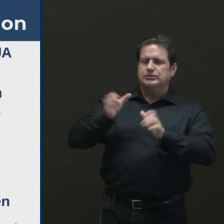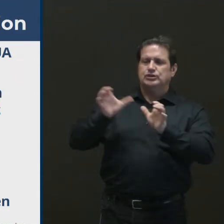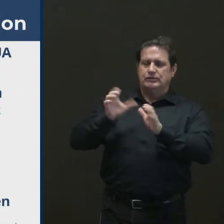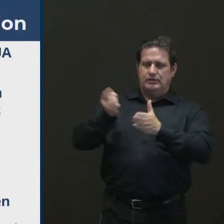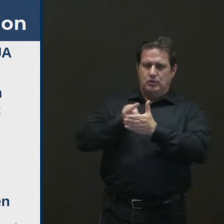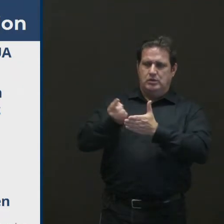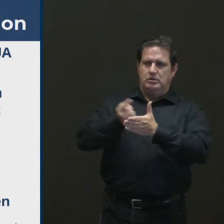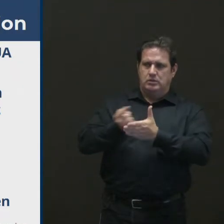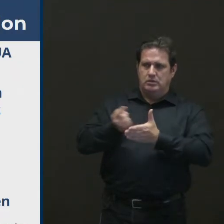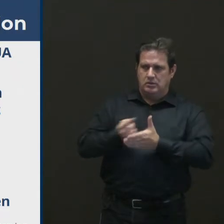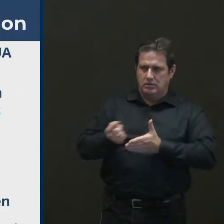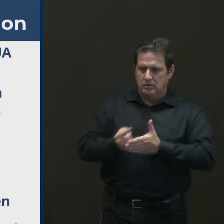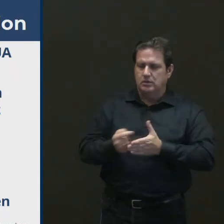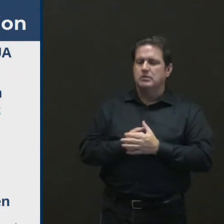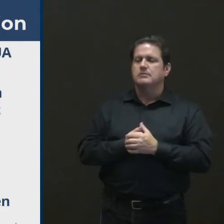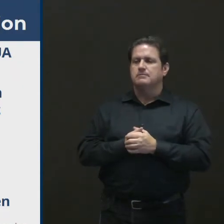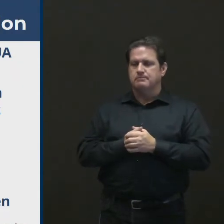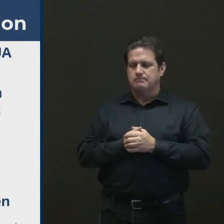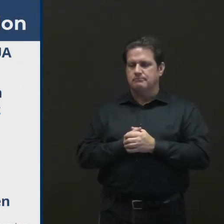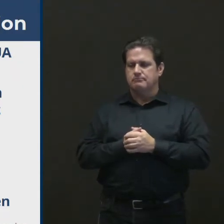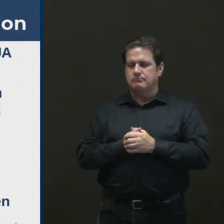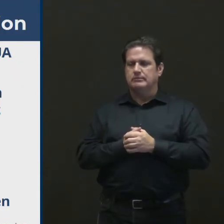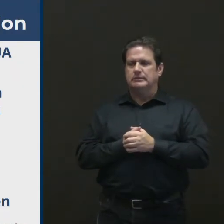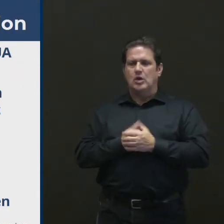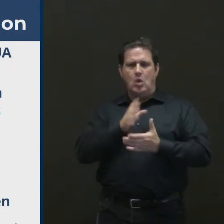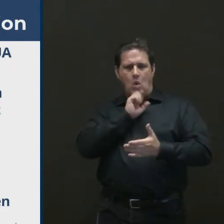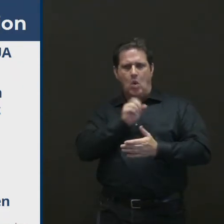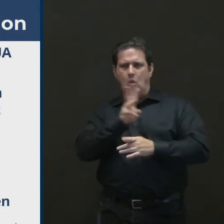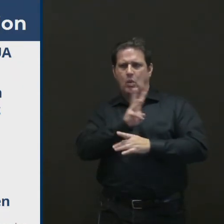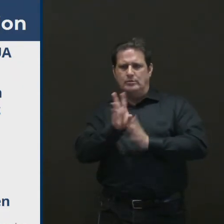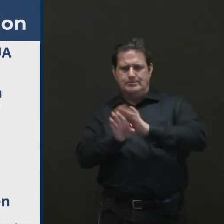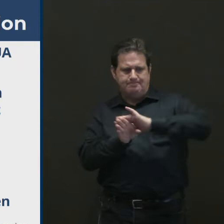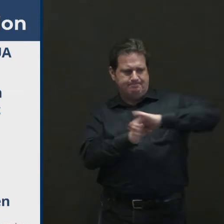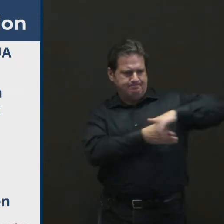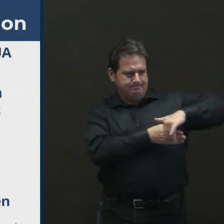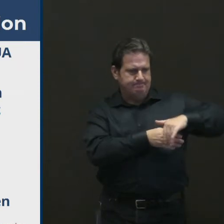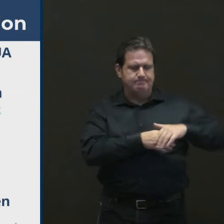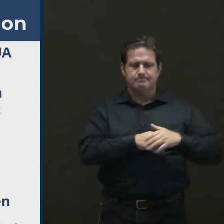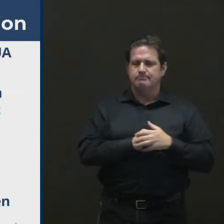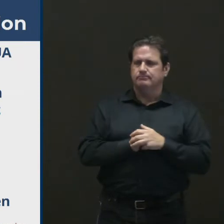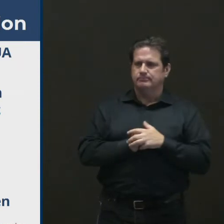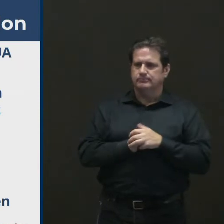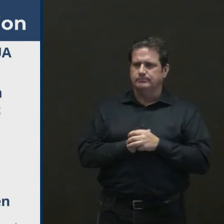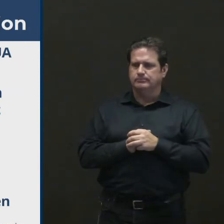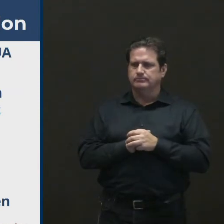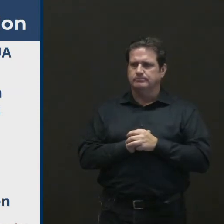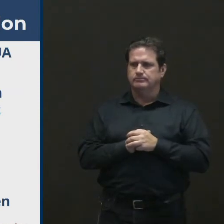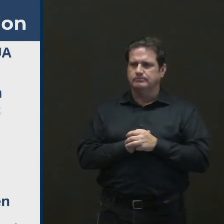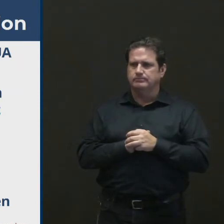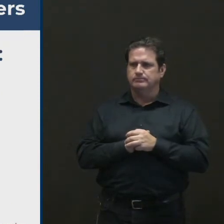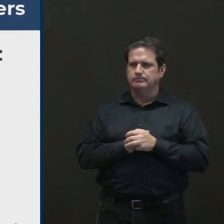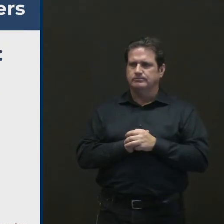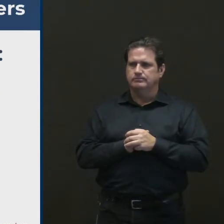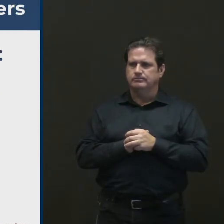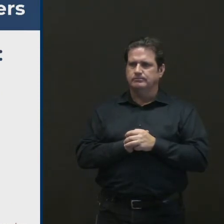from that website. You'll no longer be utilizing the traditional unemployment website when you do. You can go to the next